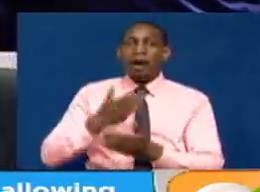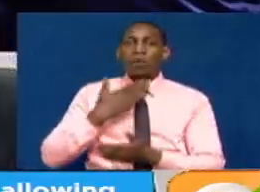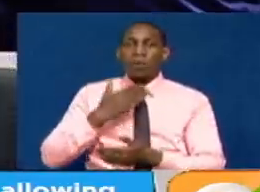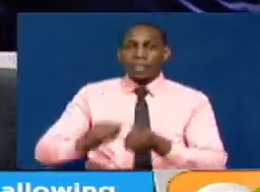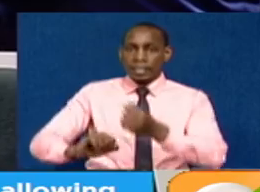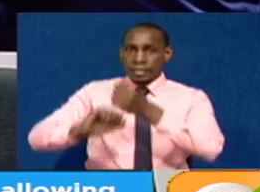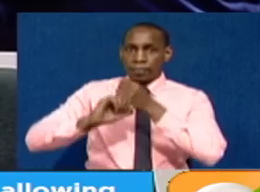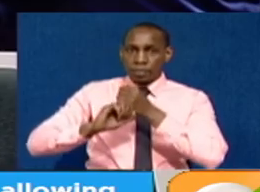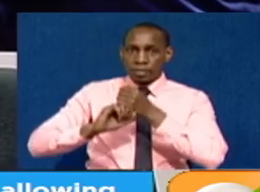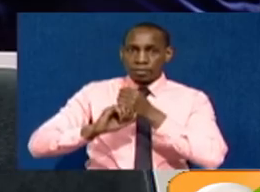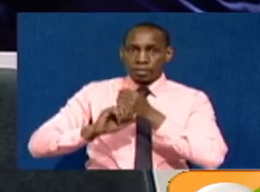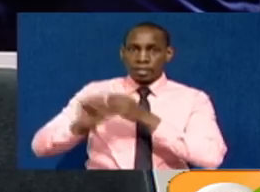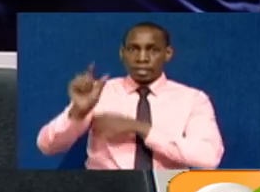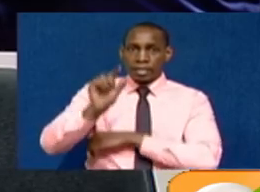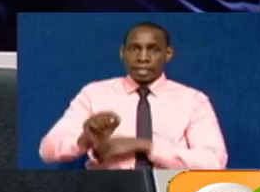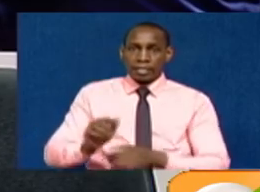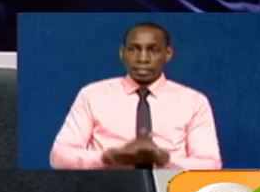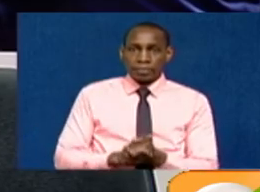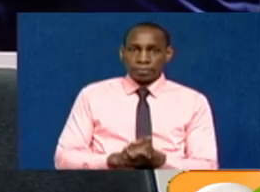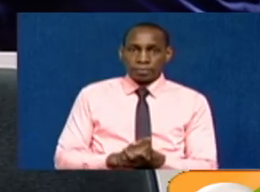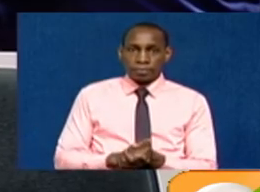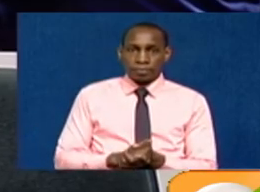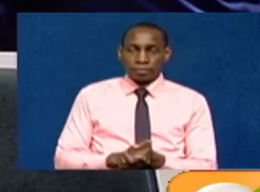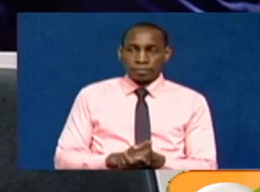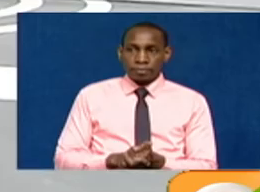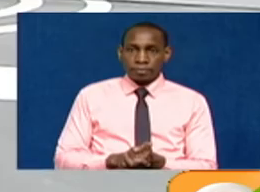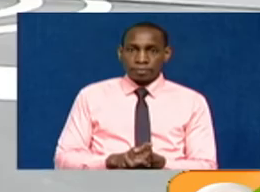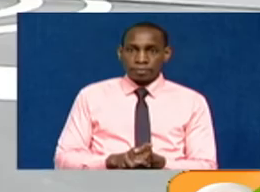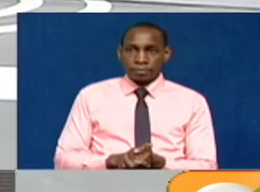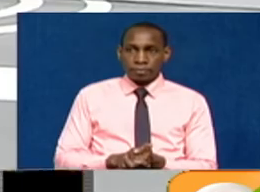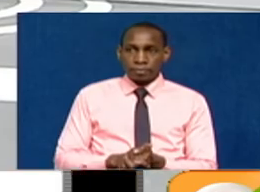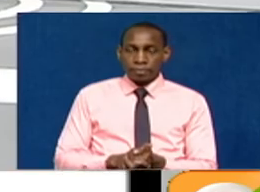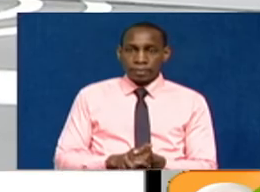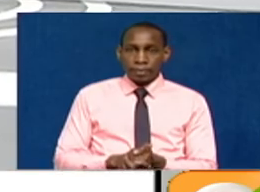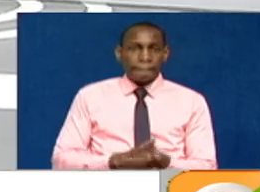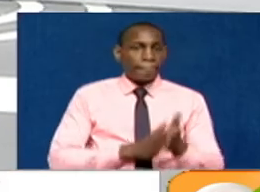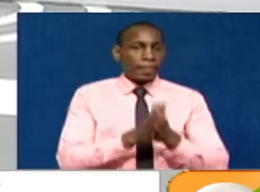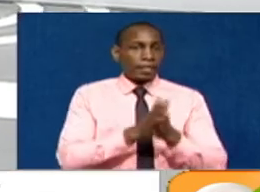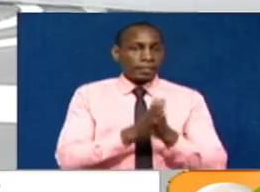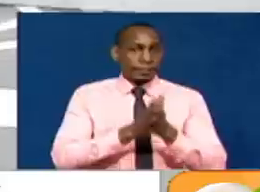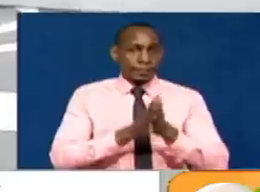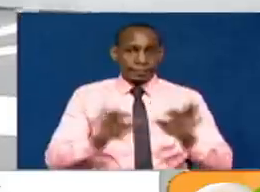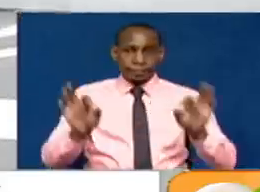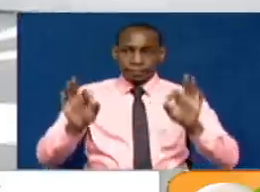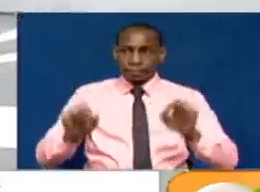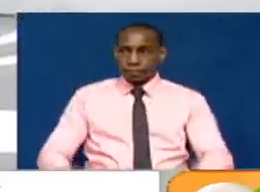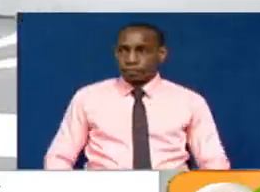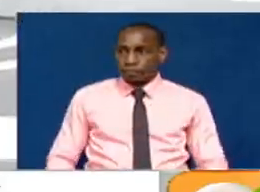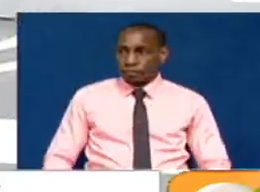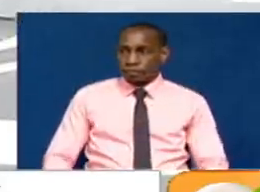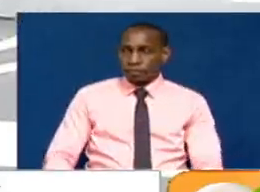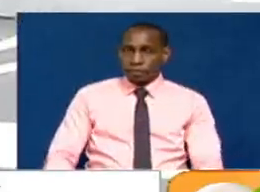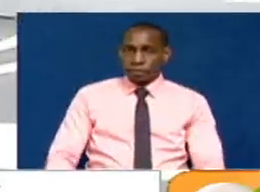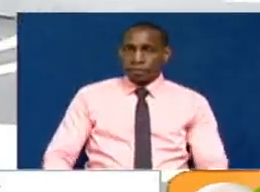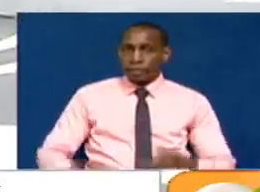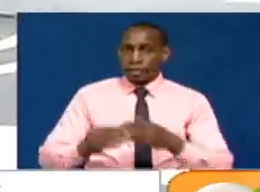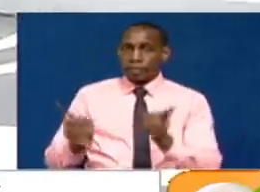supporters from the regions and not the other way around. Interesting. Wow. So yeah, take us to that